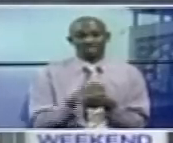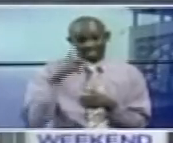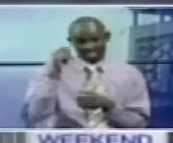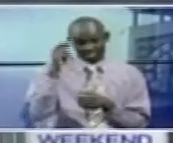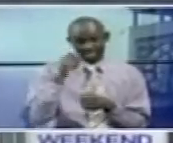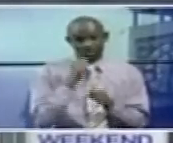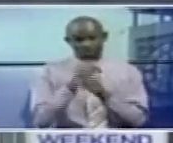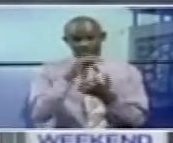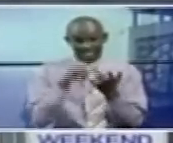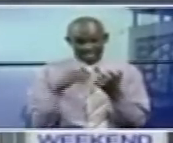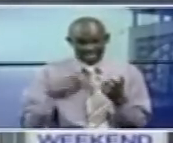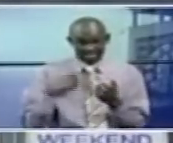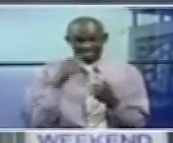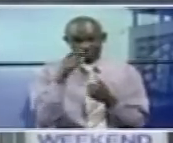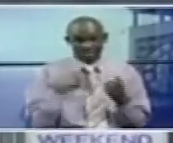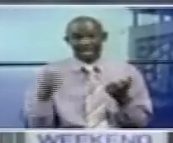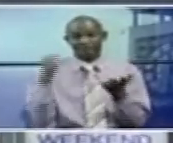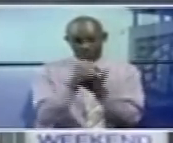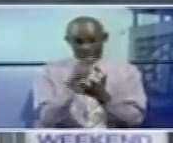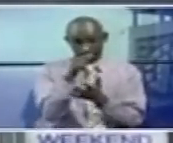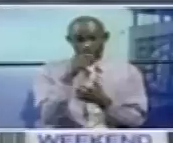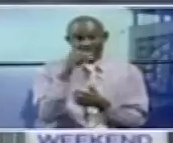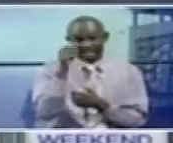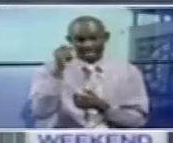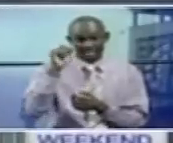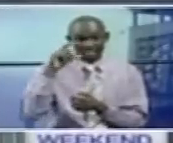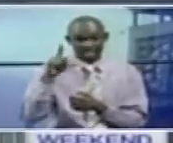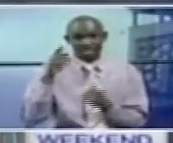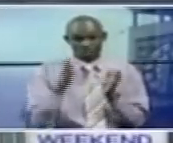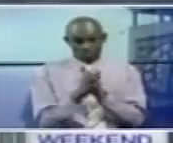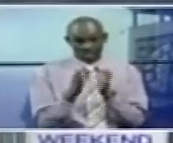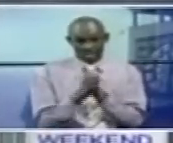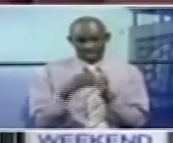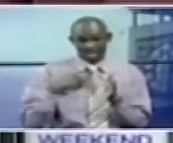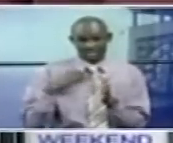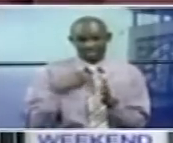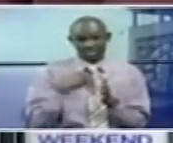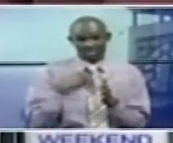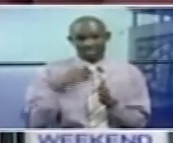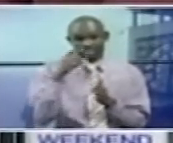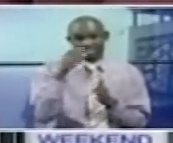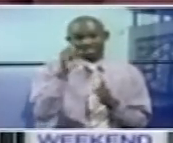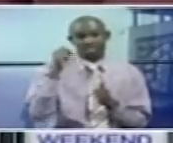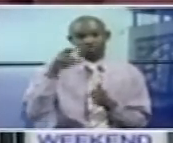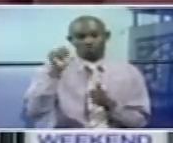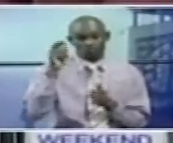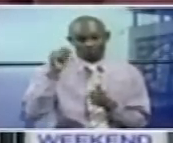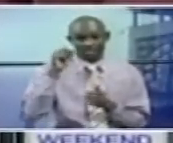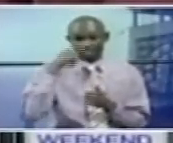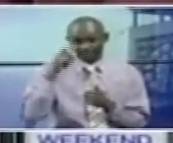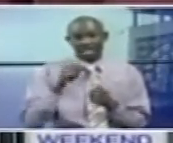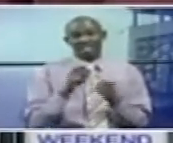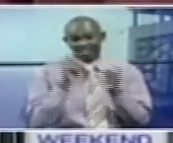KTN Job Center has pitched an appointment for Daniel Nzimbi with Hishan De Silva, CEO Venkap, a